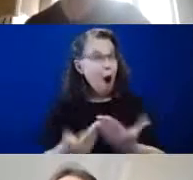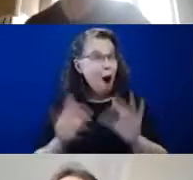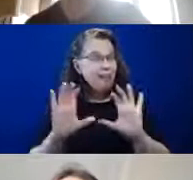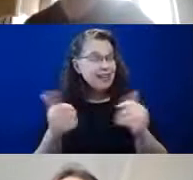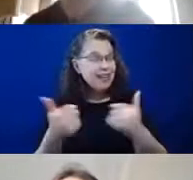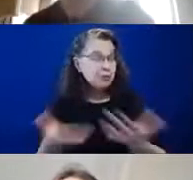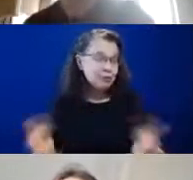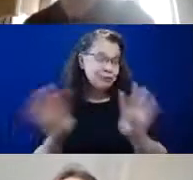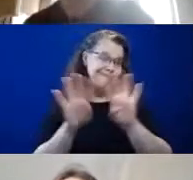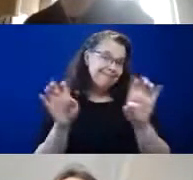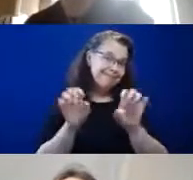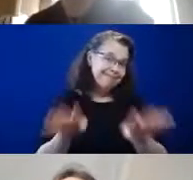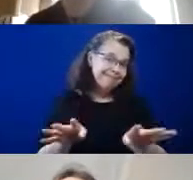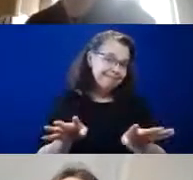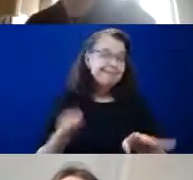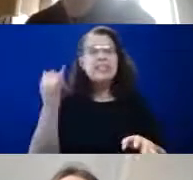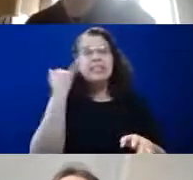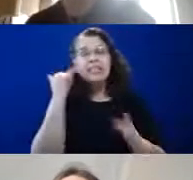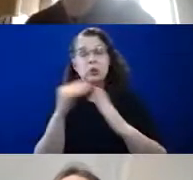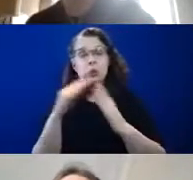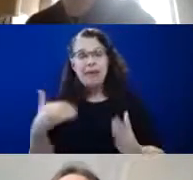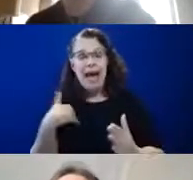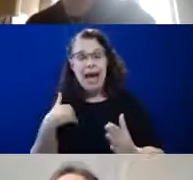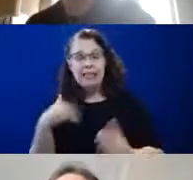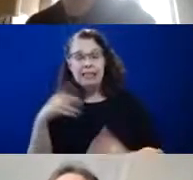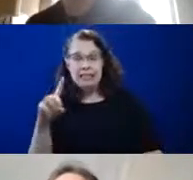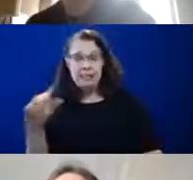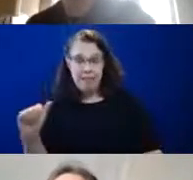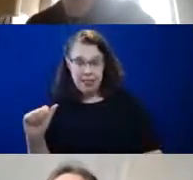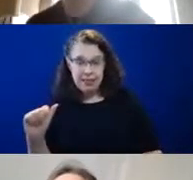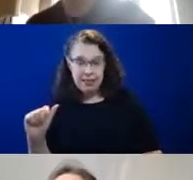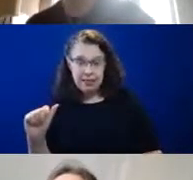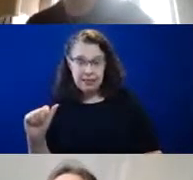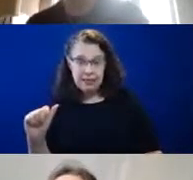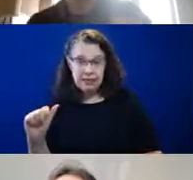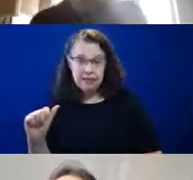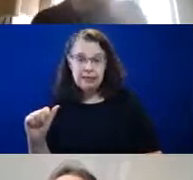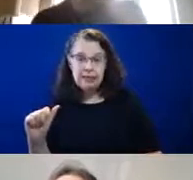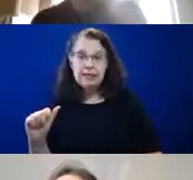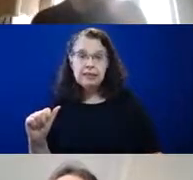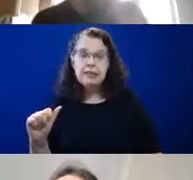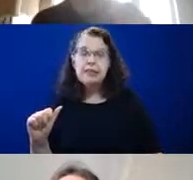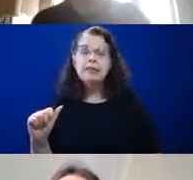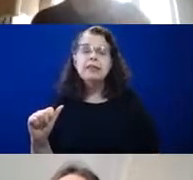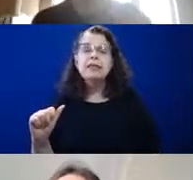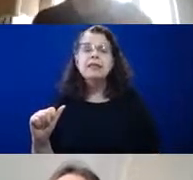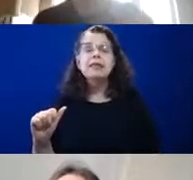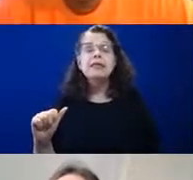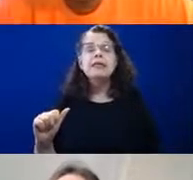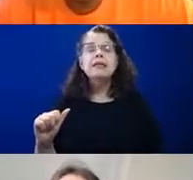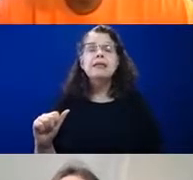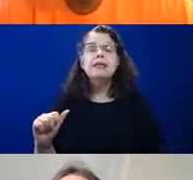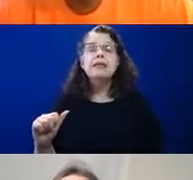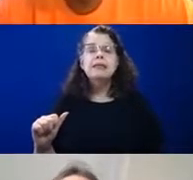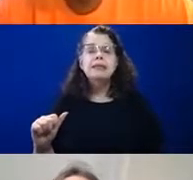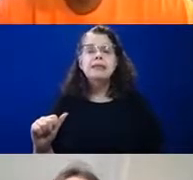there's a way that if a student has a disability, if they can then, if it could be somehow